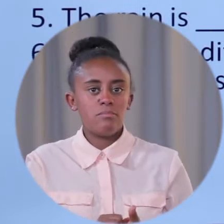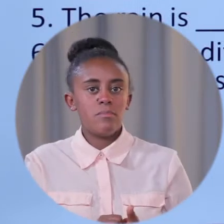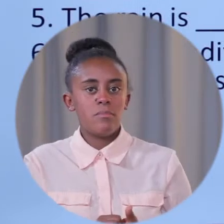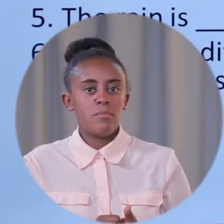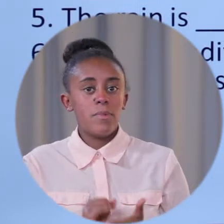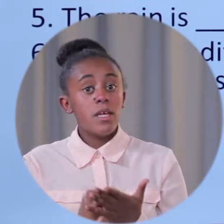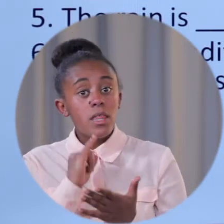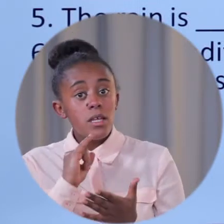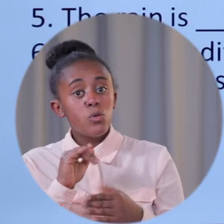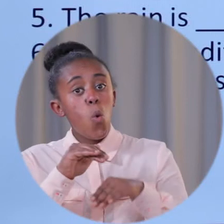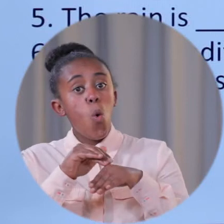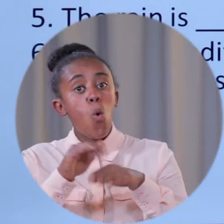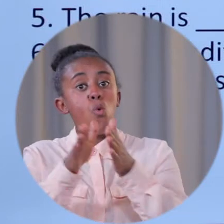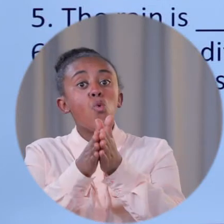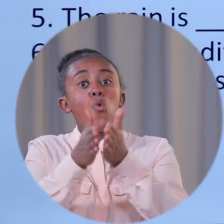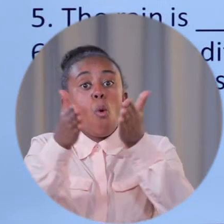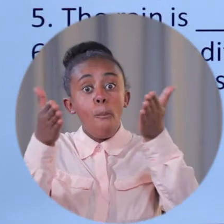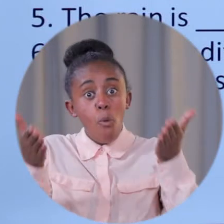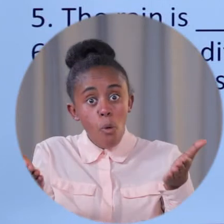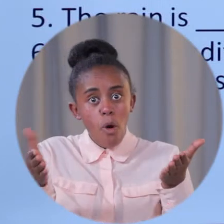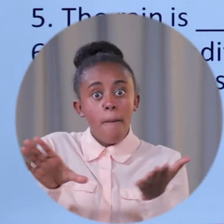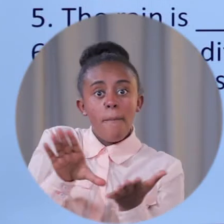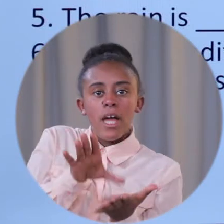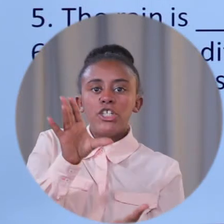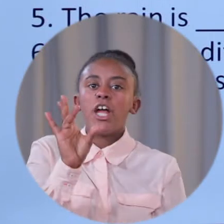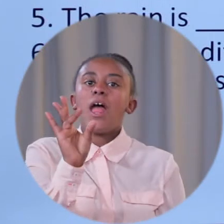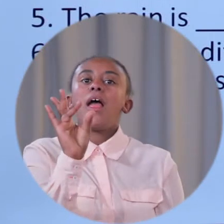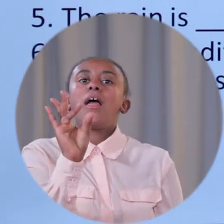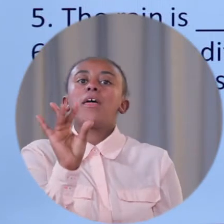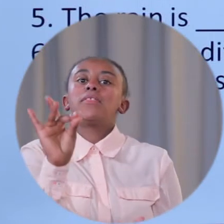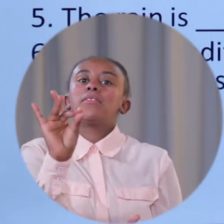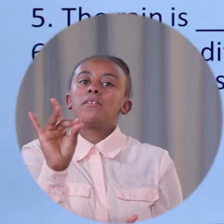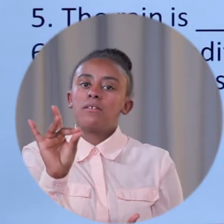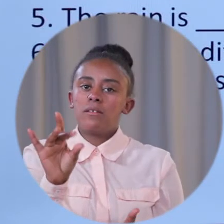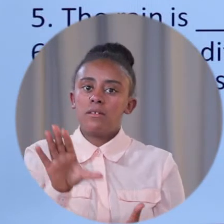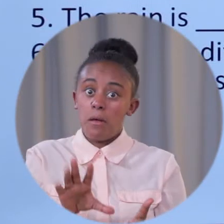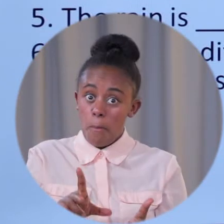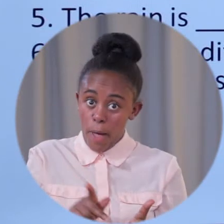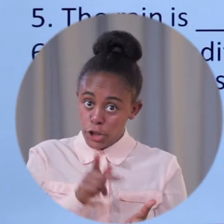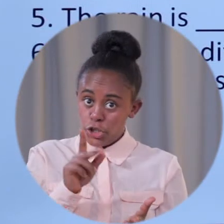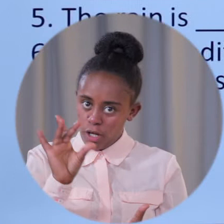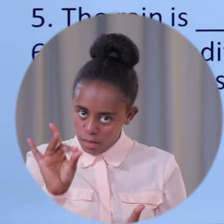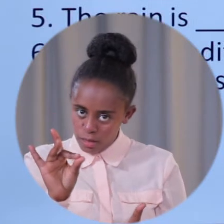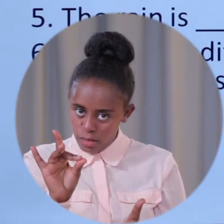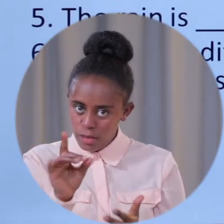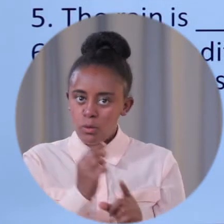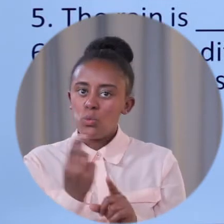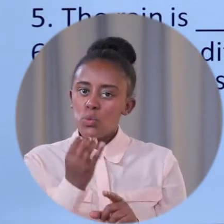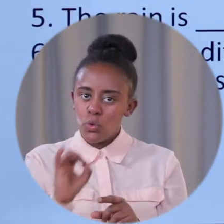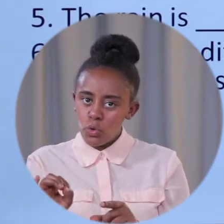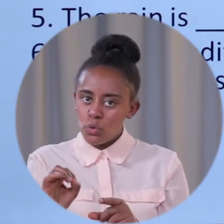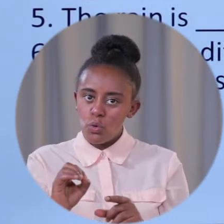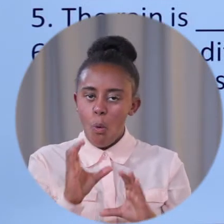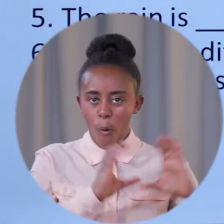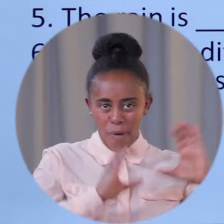on your book on page 8. Complete the following sentences using the correct form of